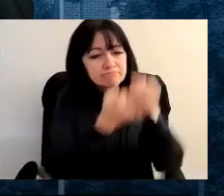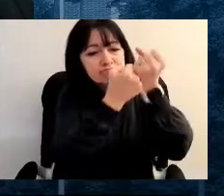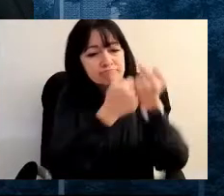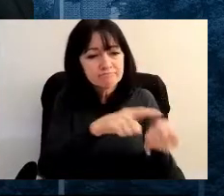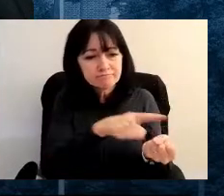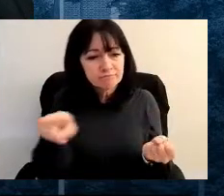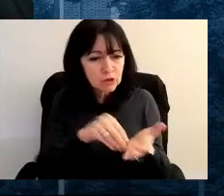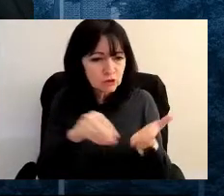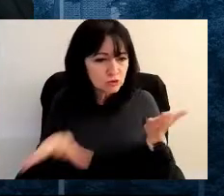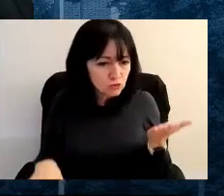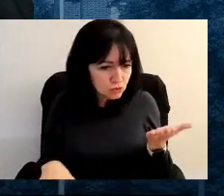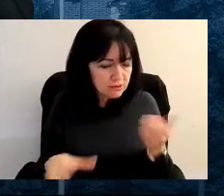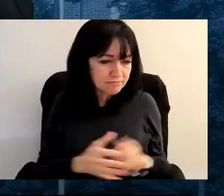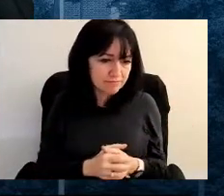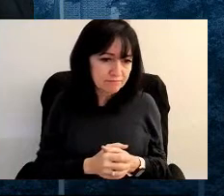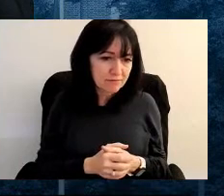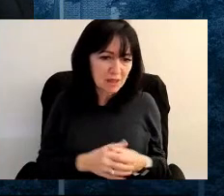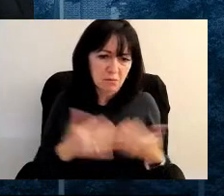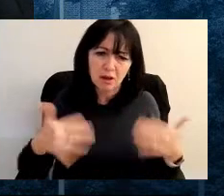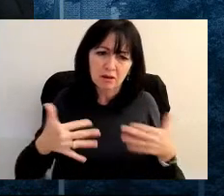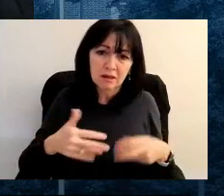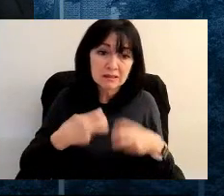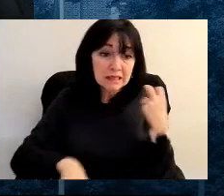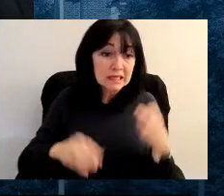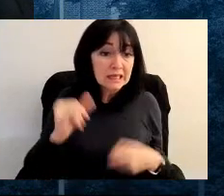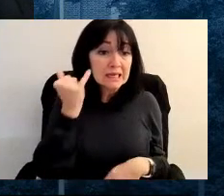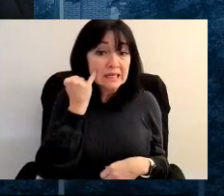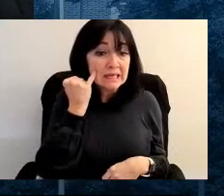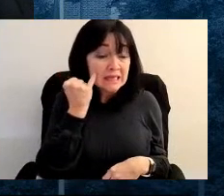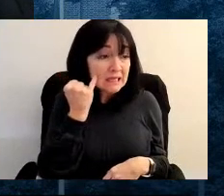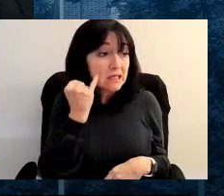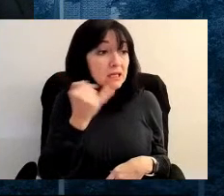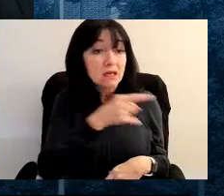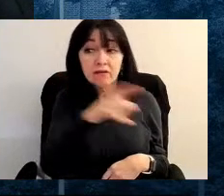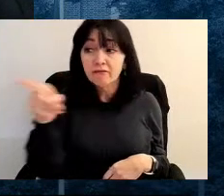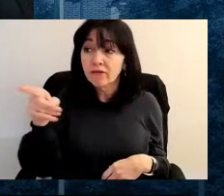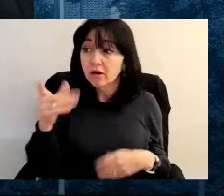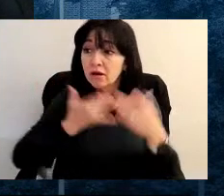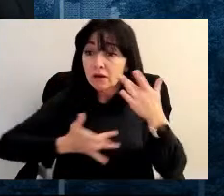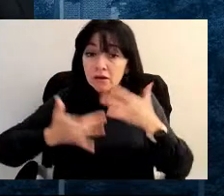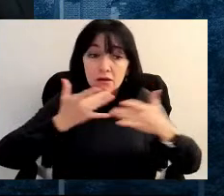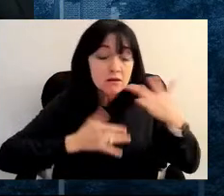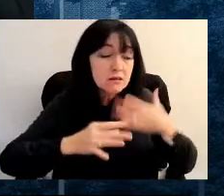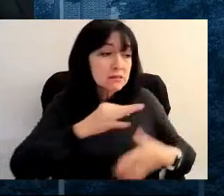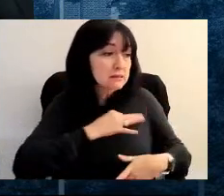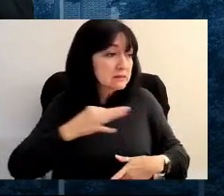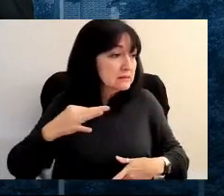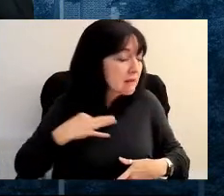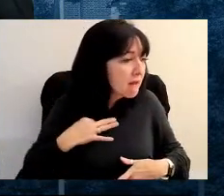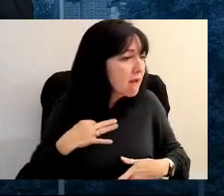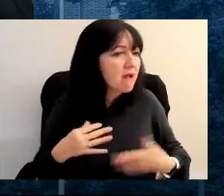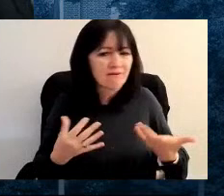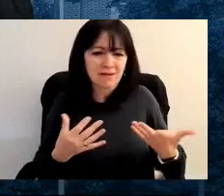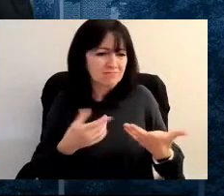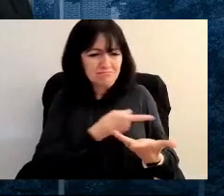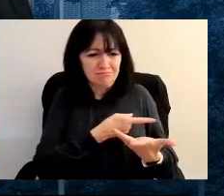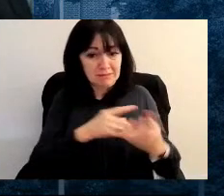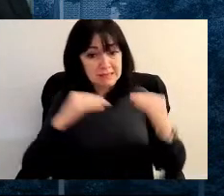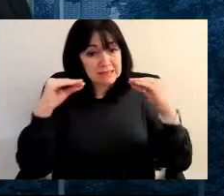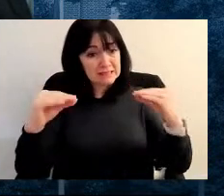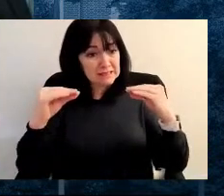your school is short-staffed, creating ballooning class sizes, impossible caseloads, diminished wraparound